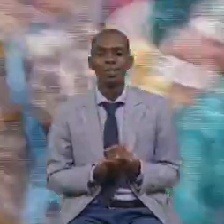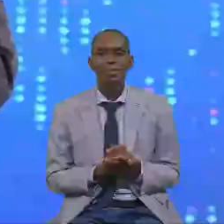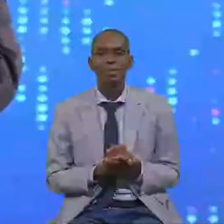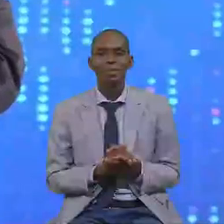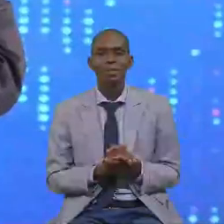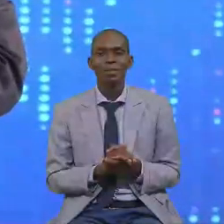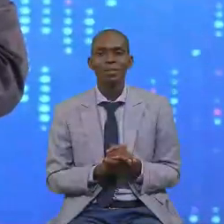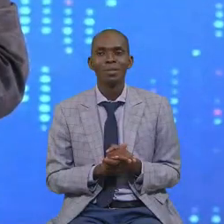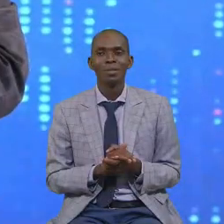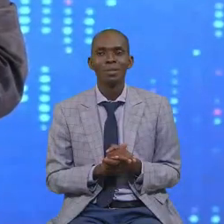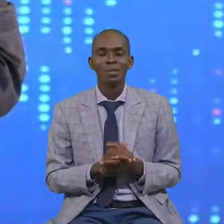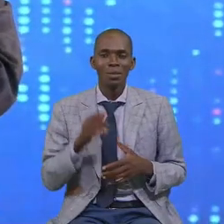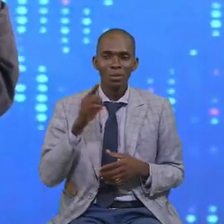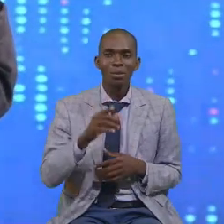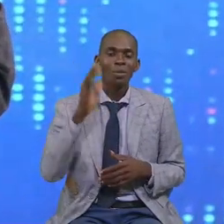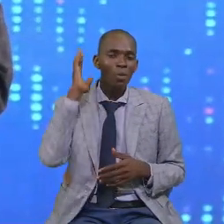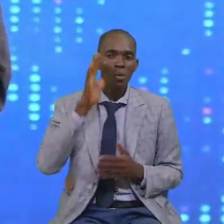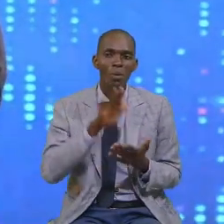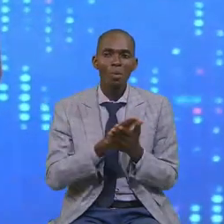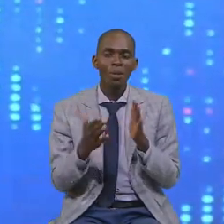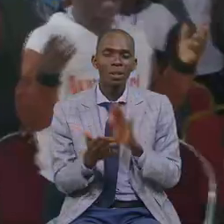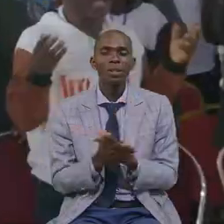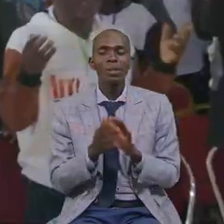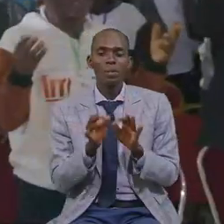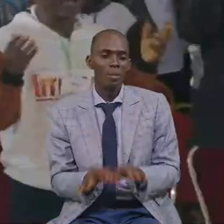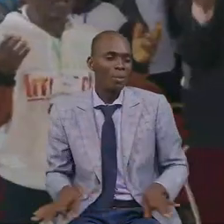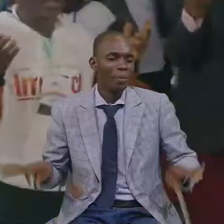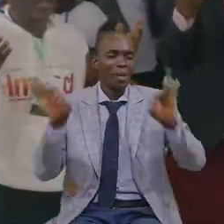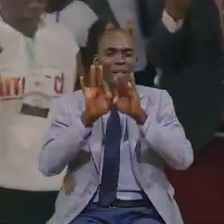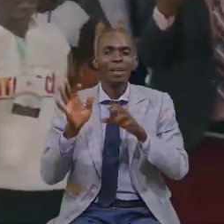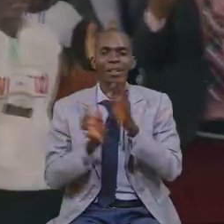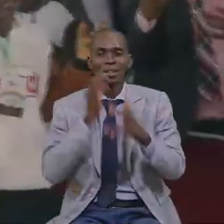You will become significant.